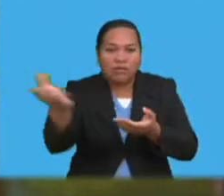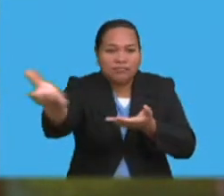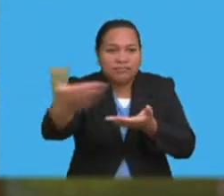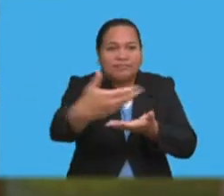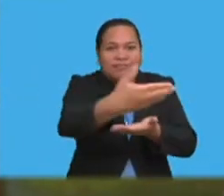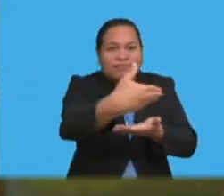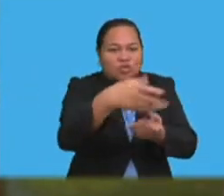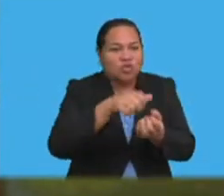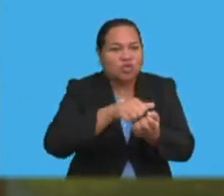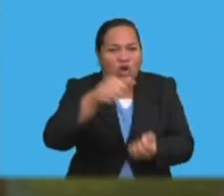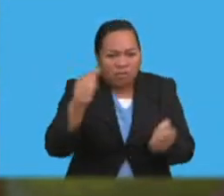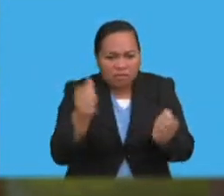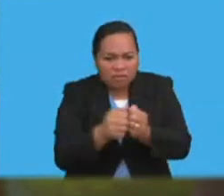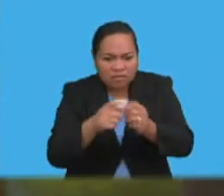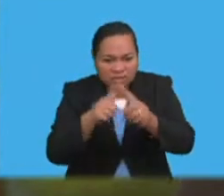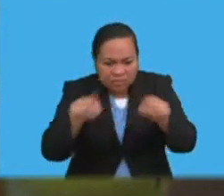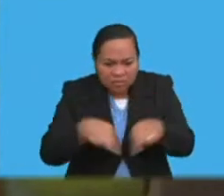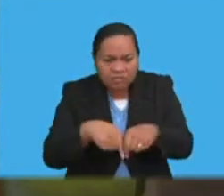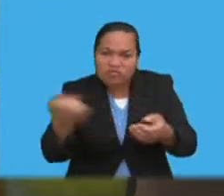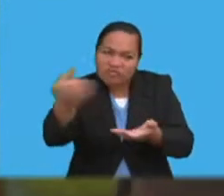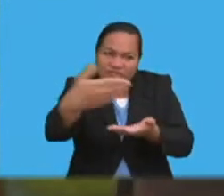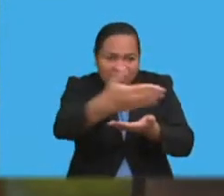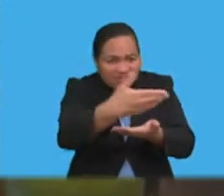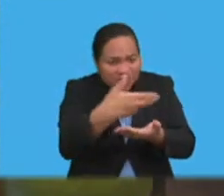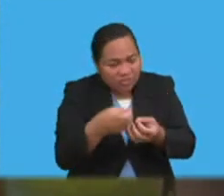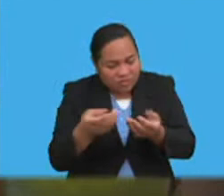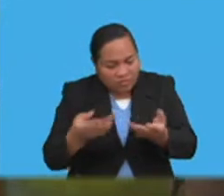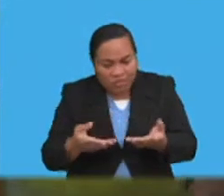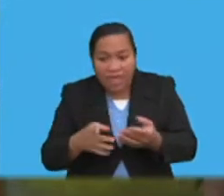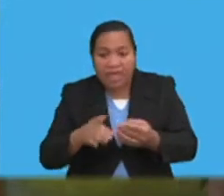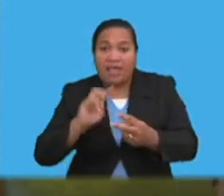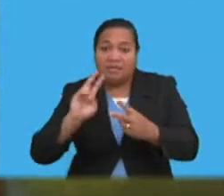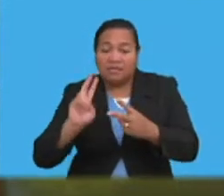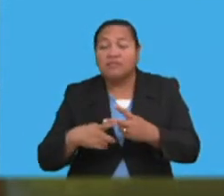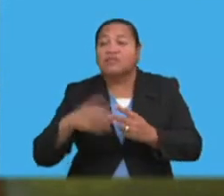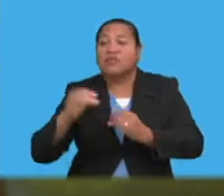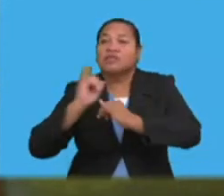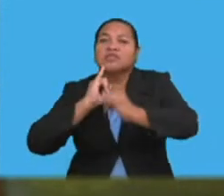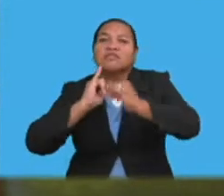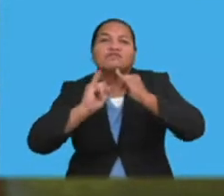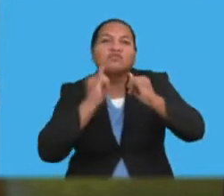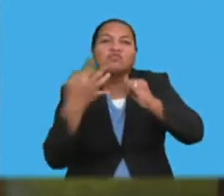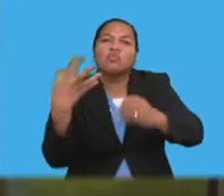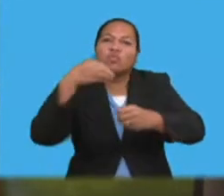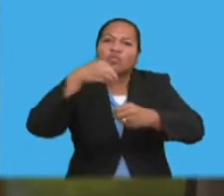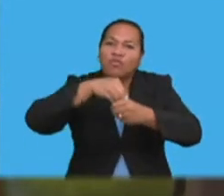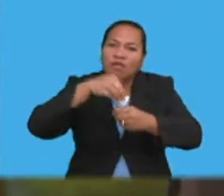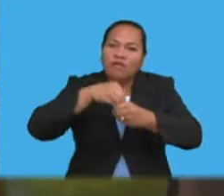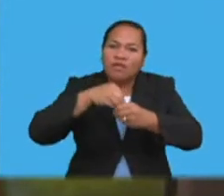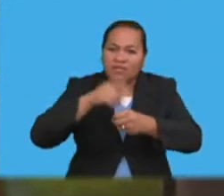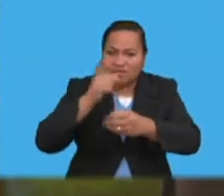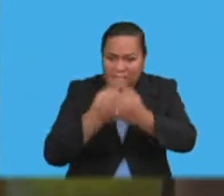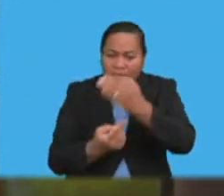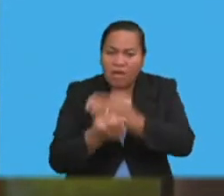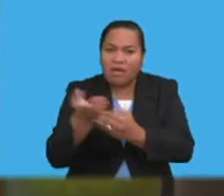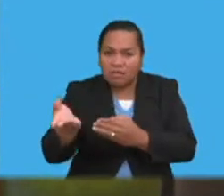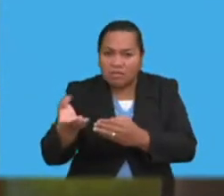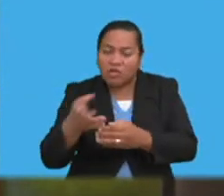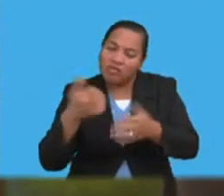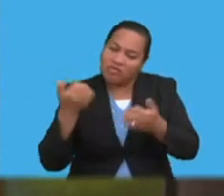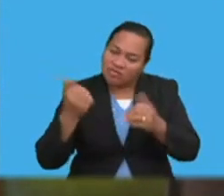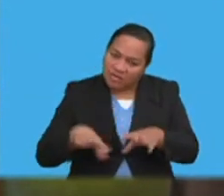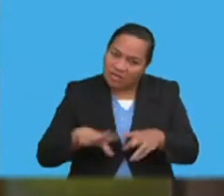relevant documents, which has been completed. Interviews of all involved in the incident, which has been